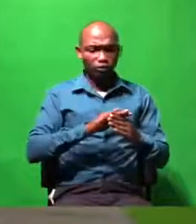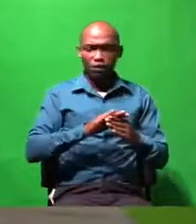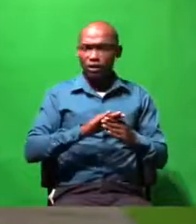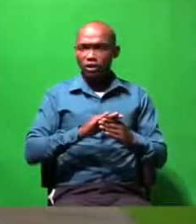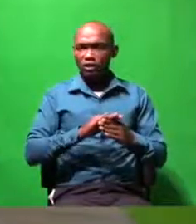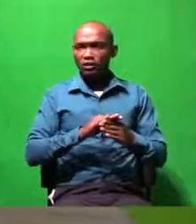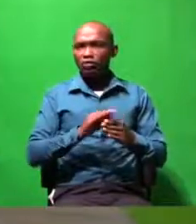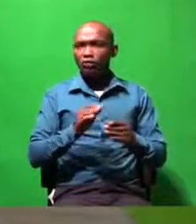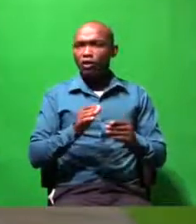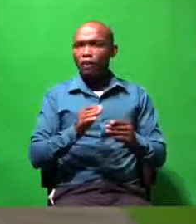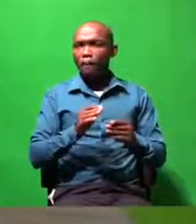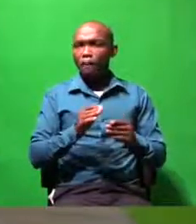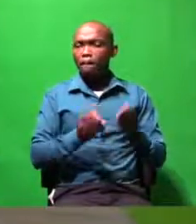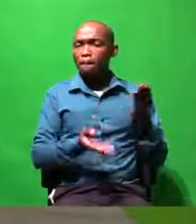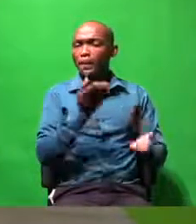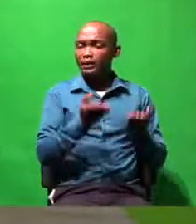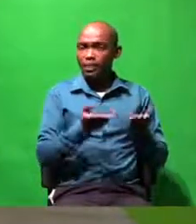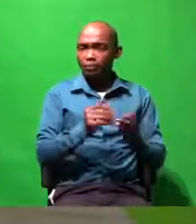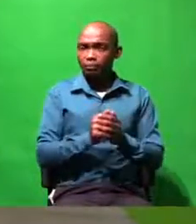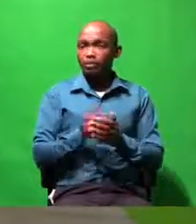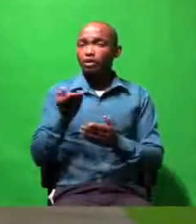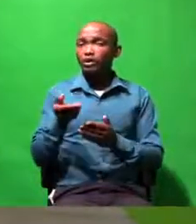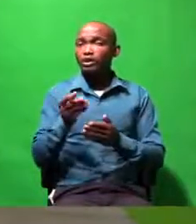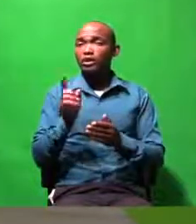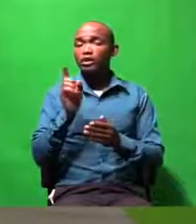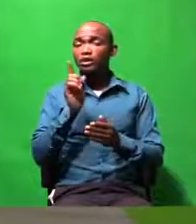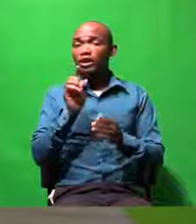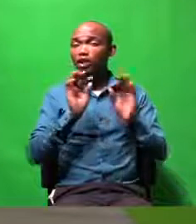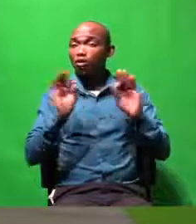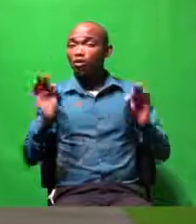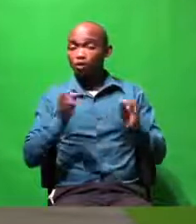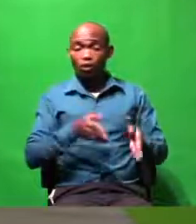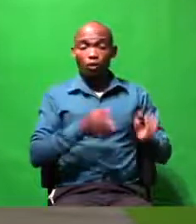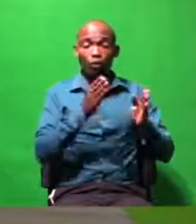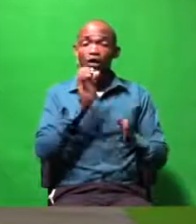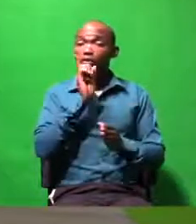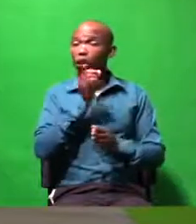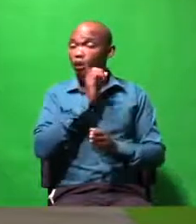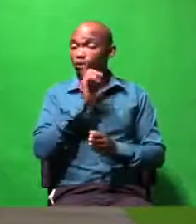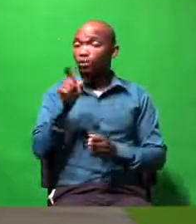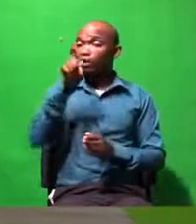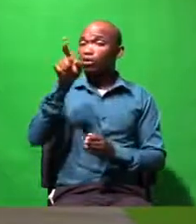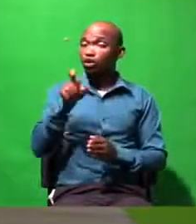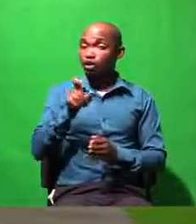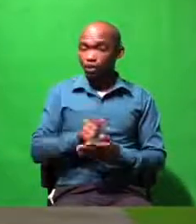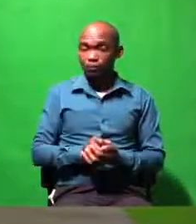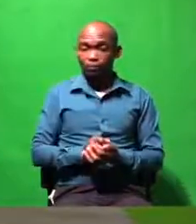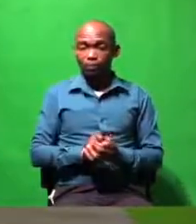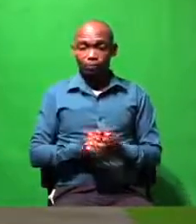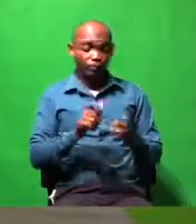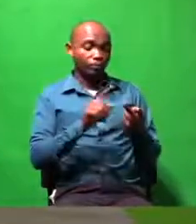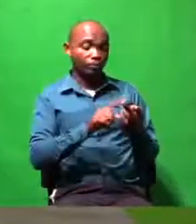uses. So I think my student, this is a good way to answer the question. A second instrument is a